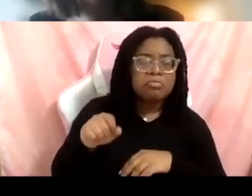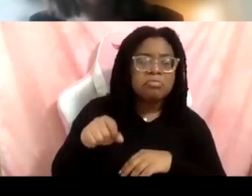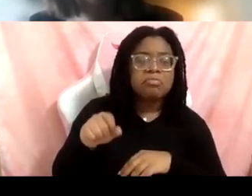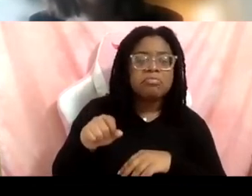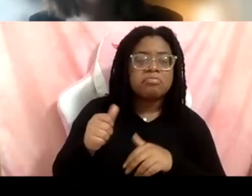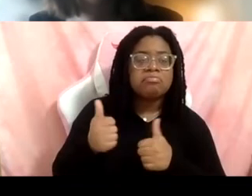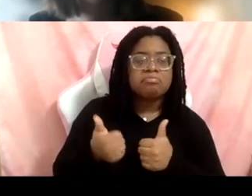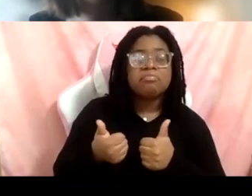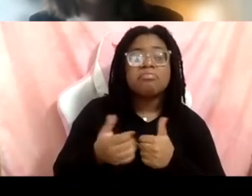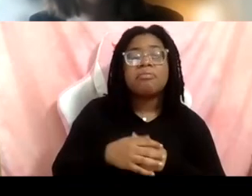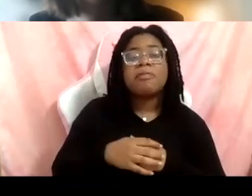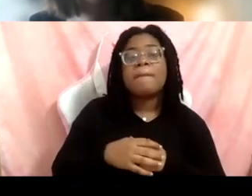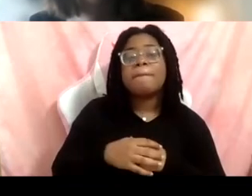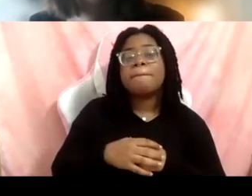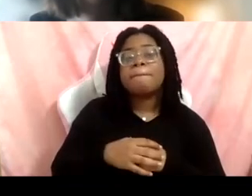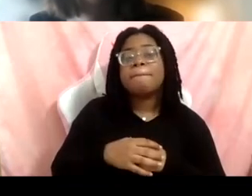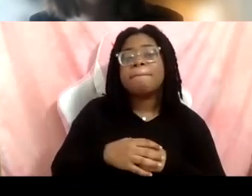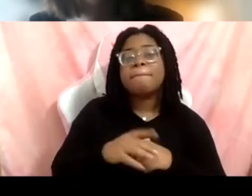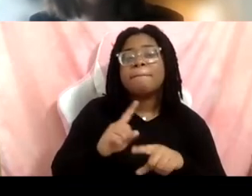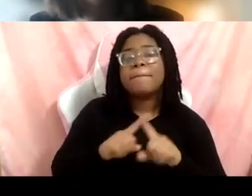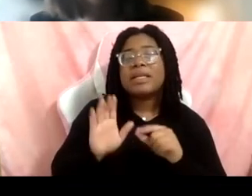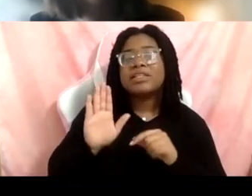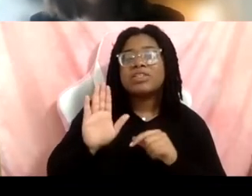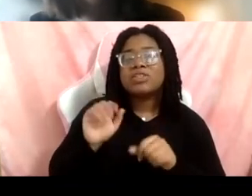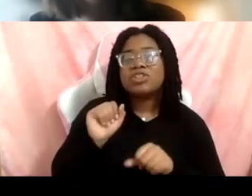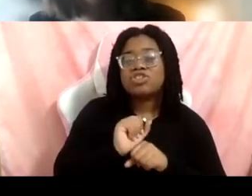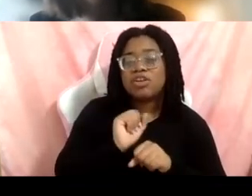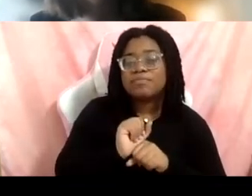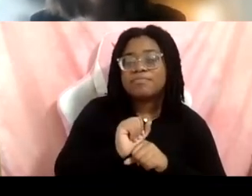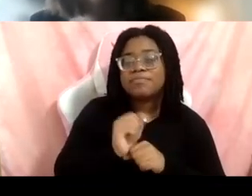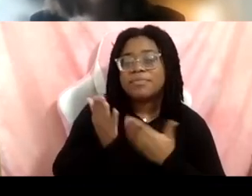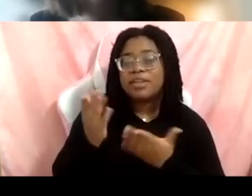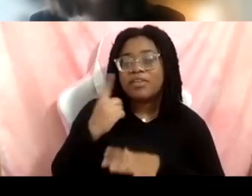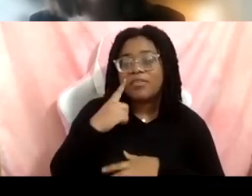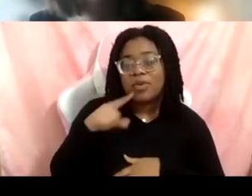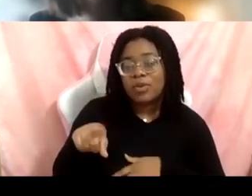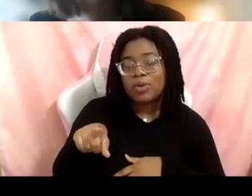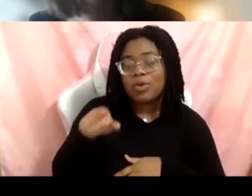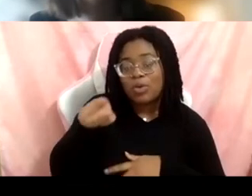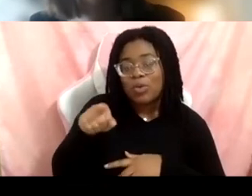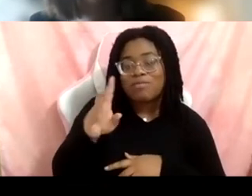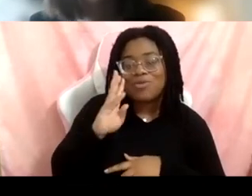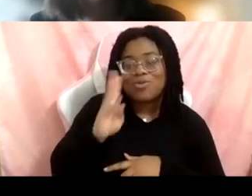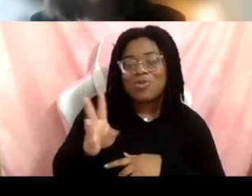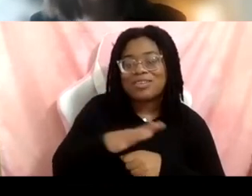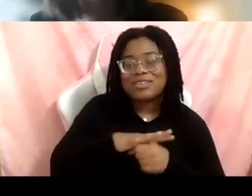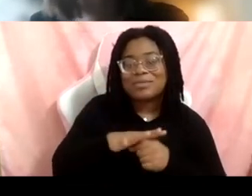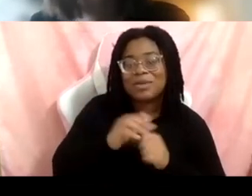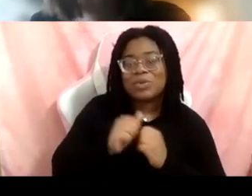stuff, but it's like their job to be there for you. You have to create the space with your